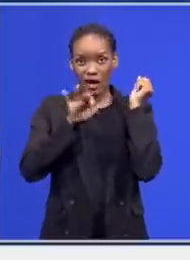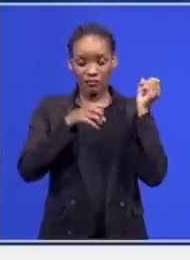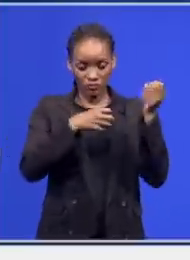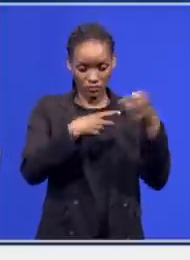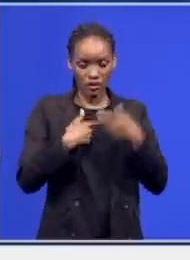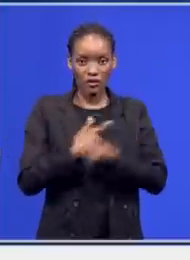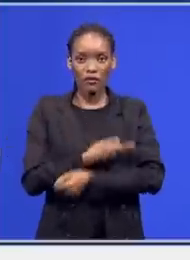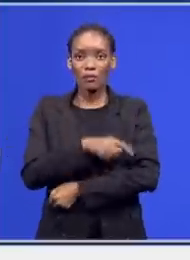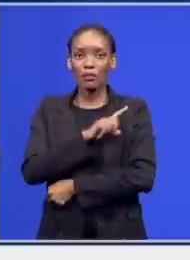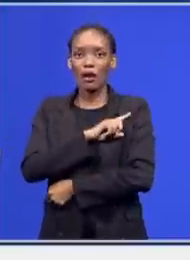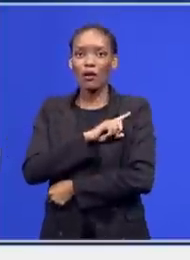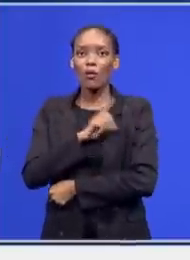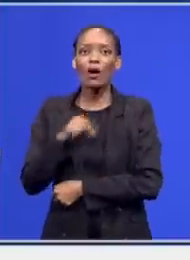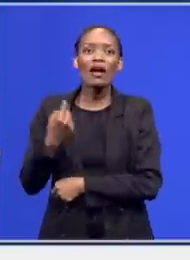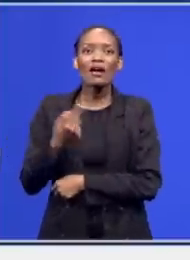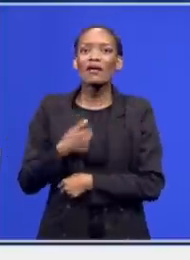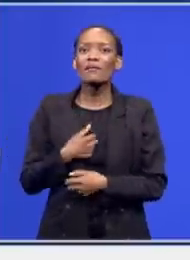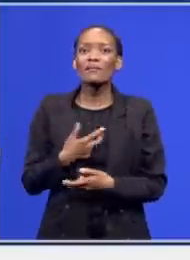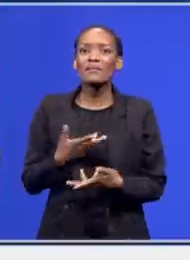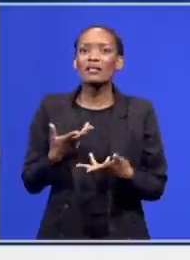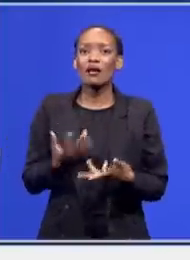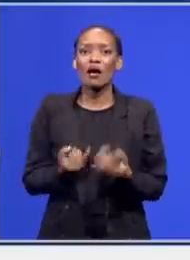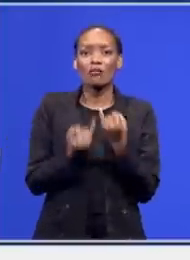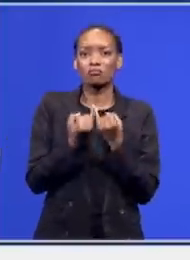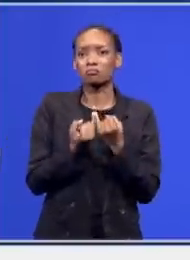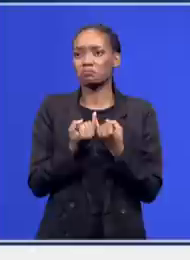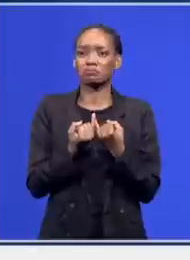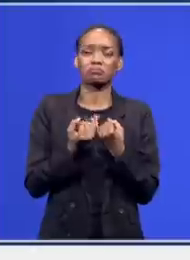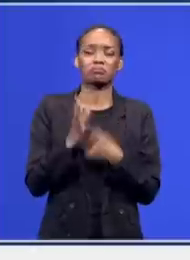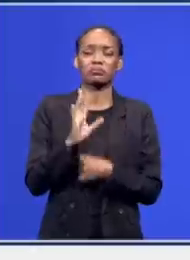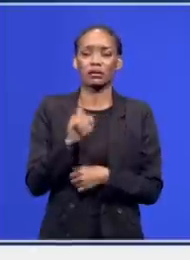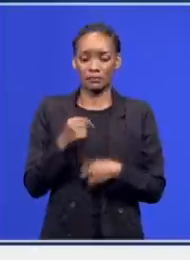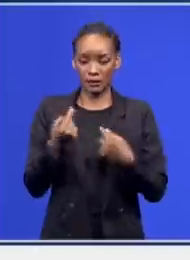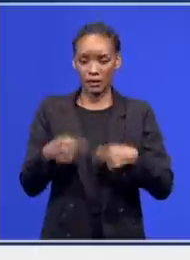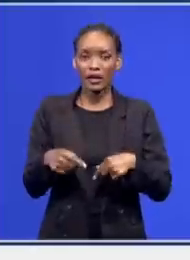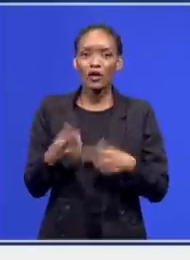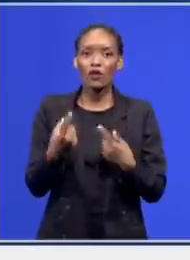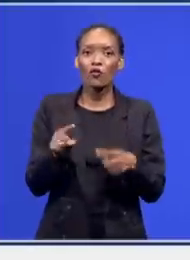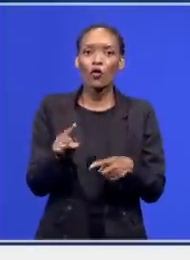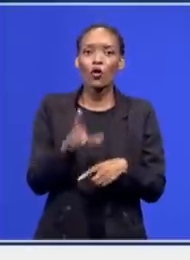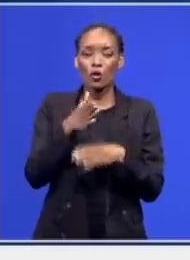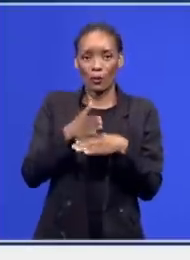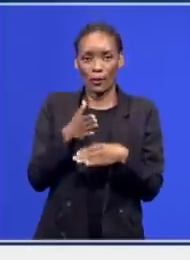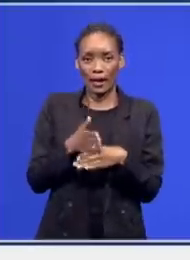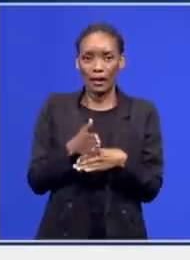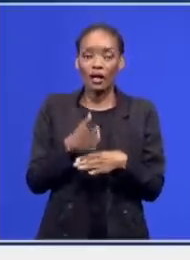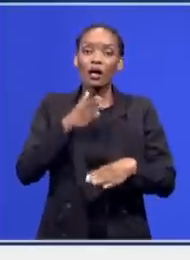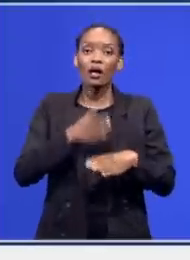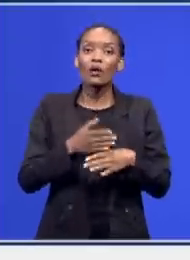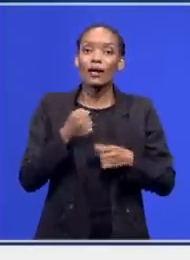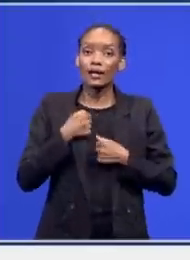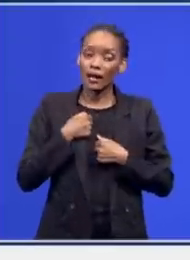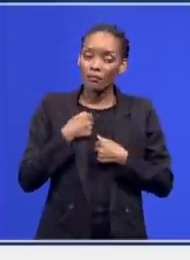be clamoring for positions. I'm here to work. And my work is going to make sure that people